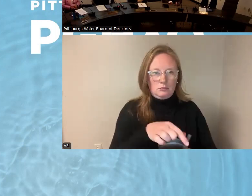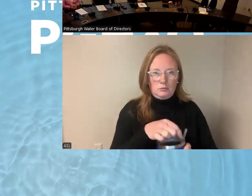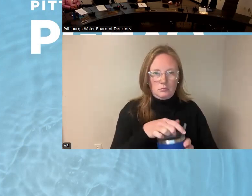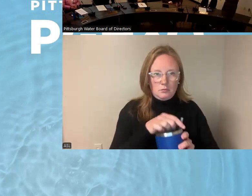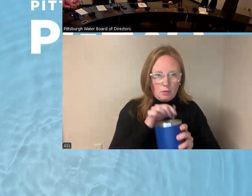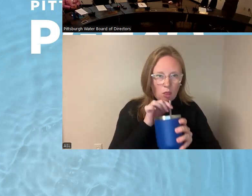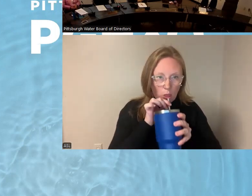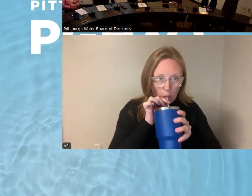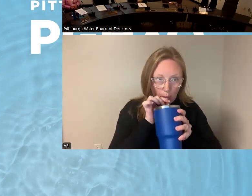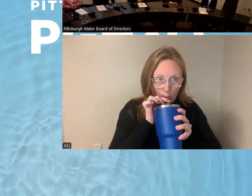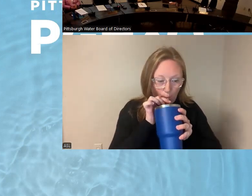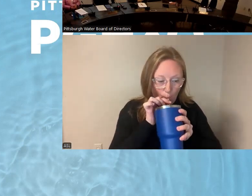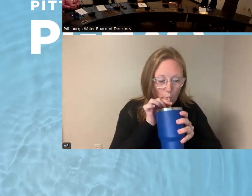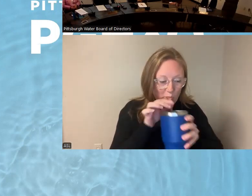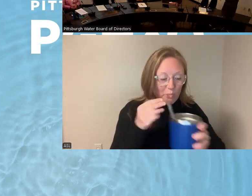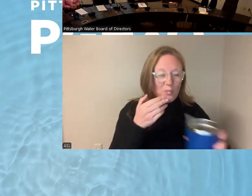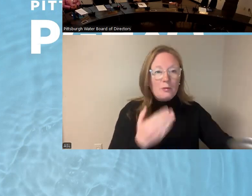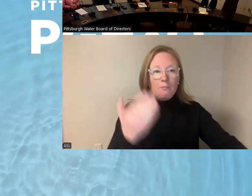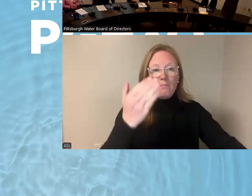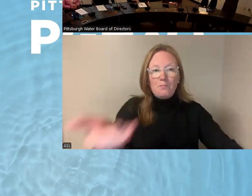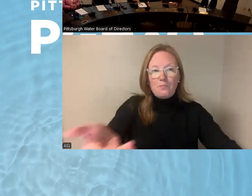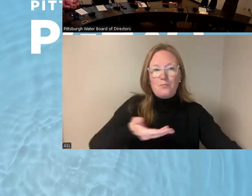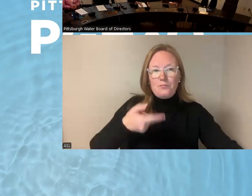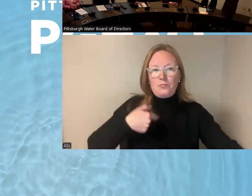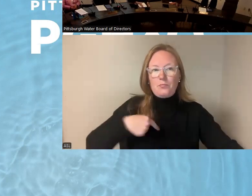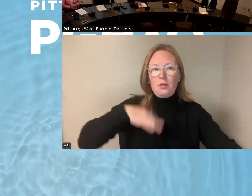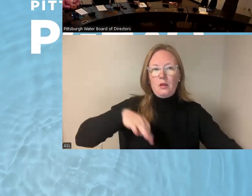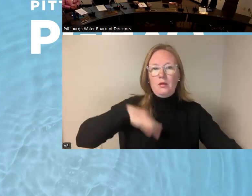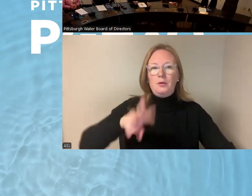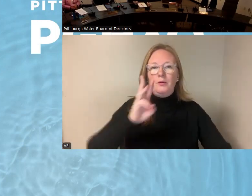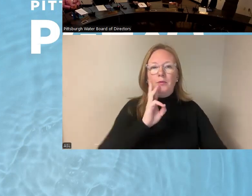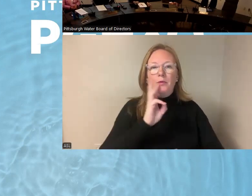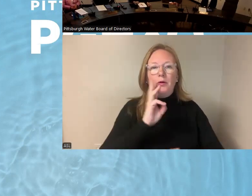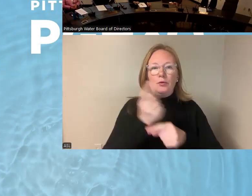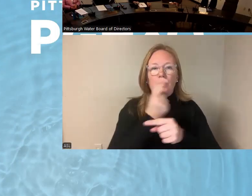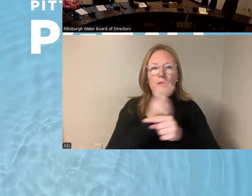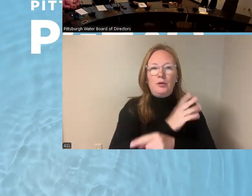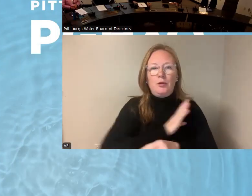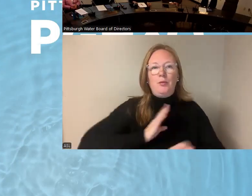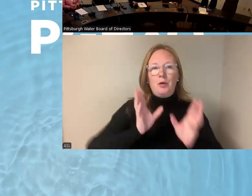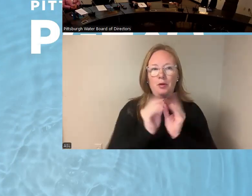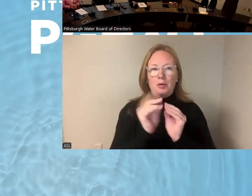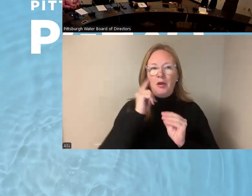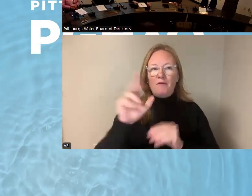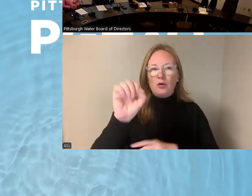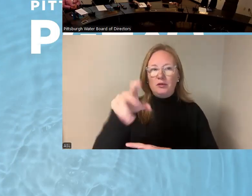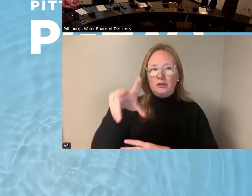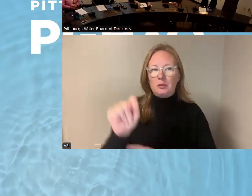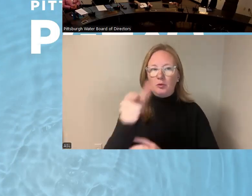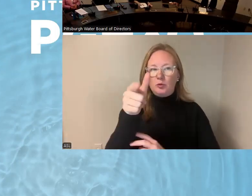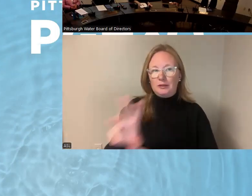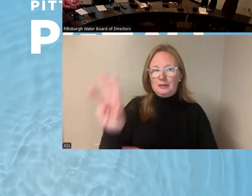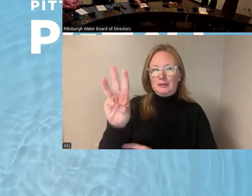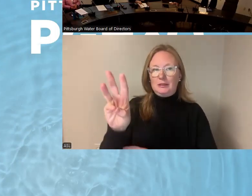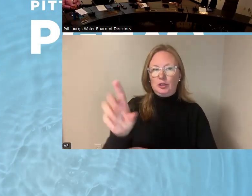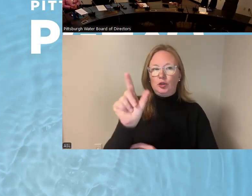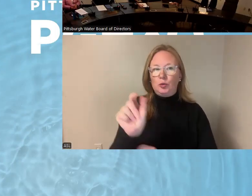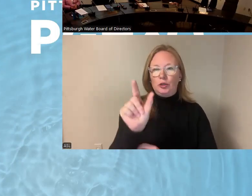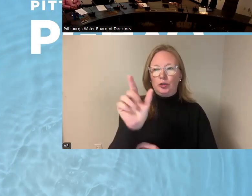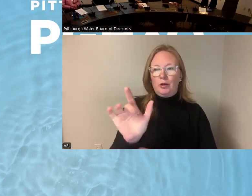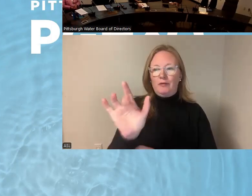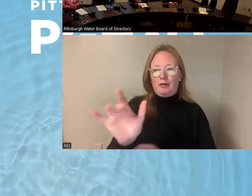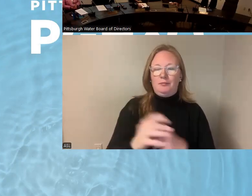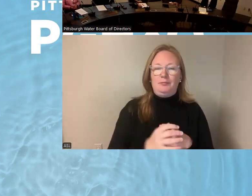Good morning and welcome to our Pittsburgh Water regular board meeting for September 26th,